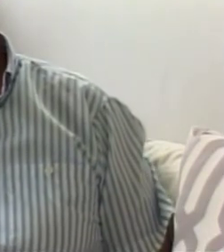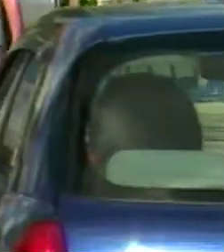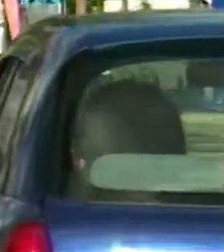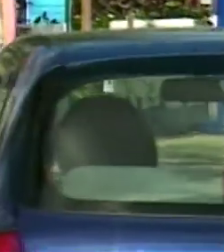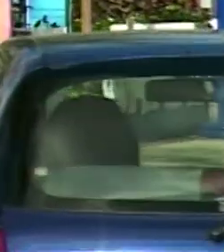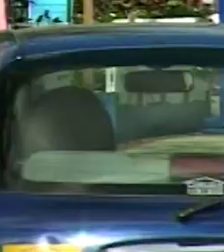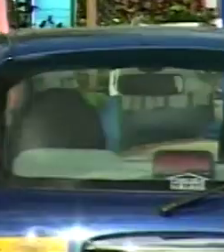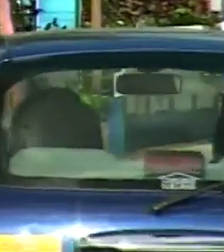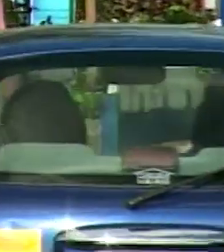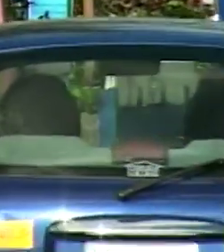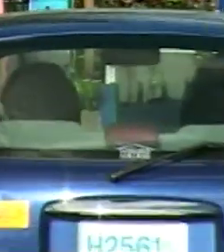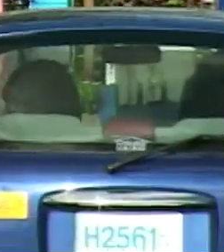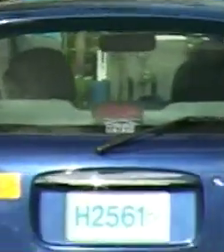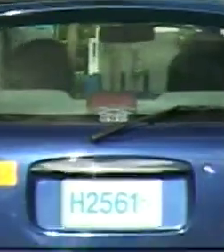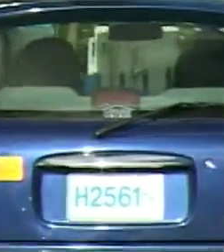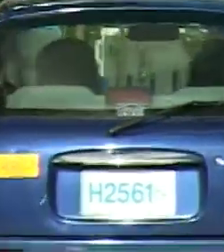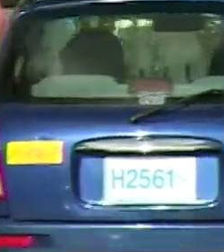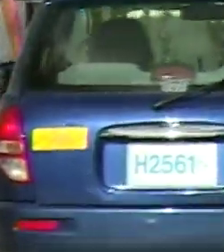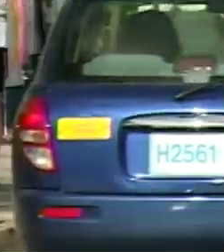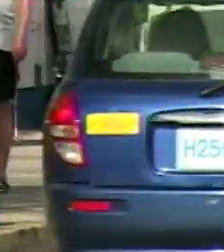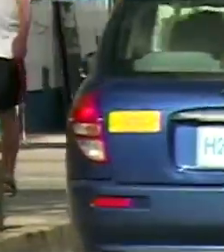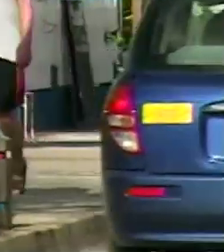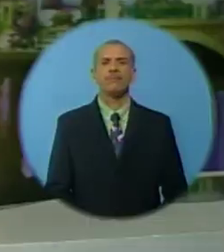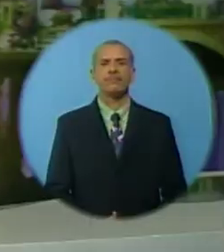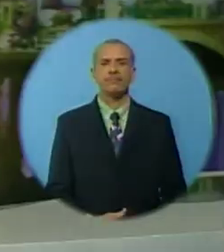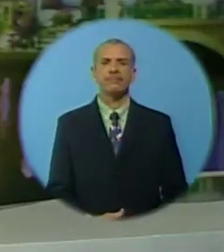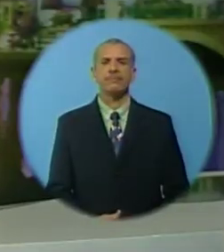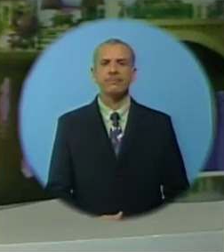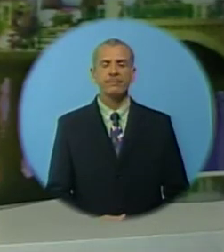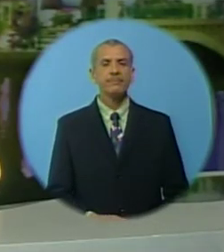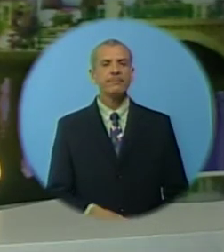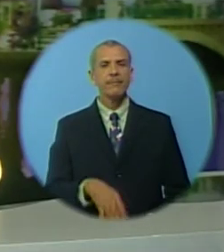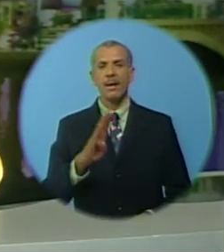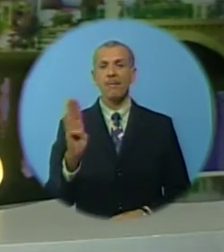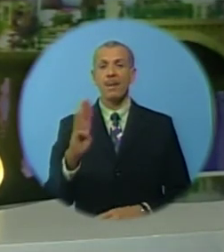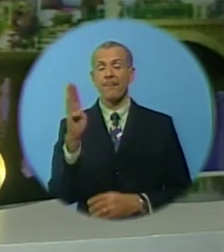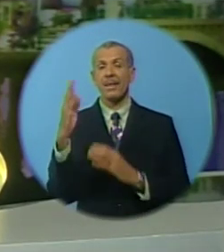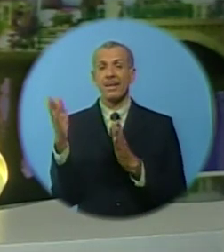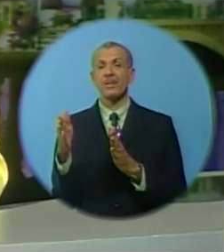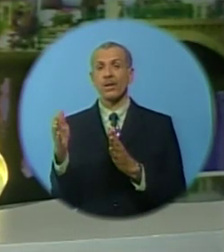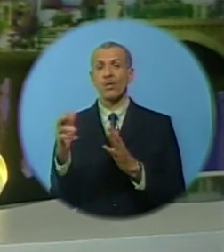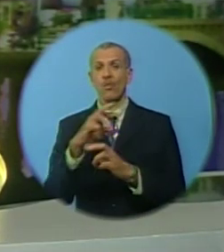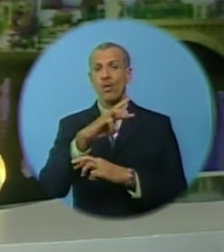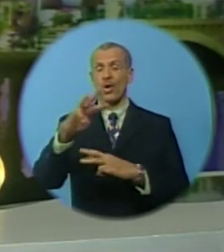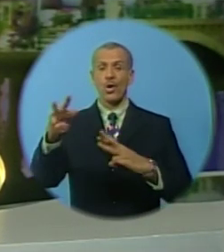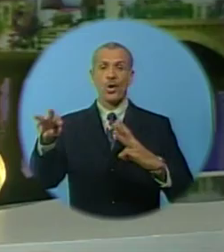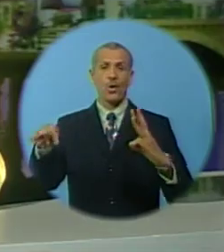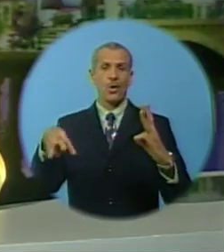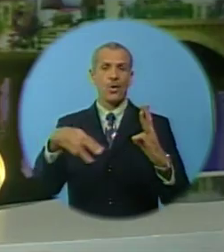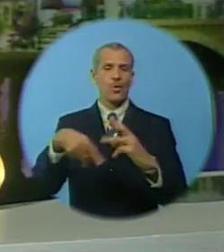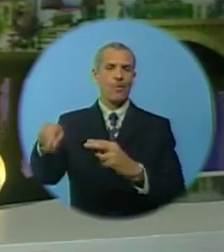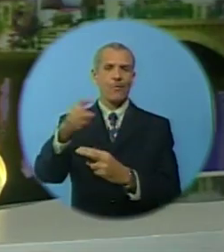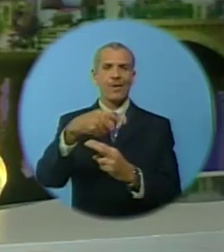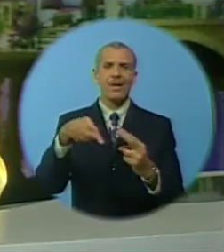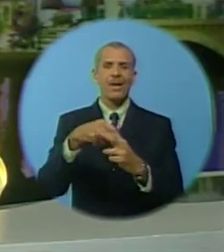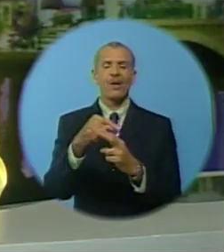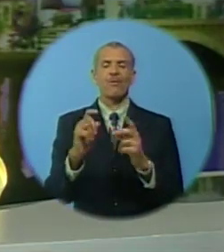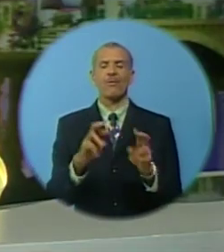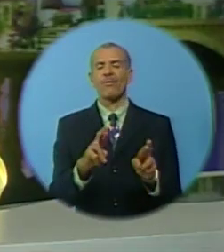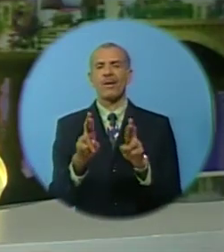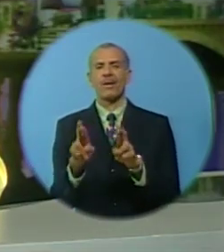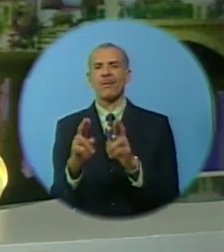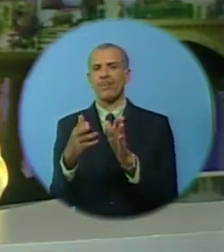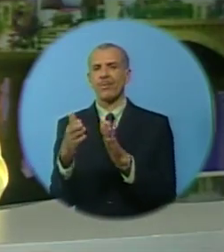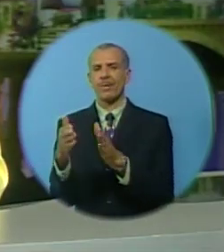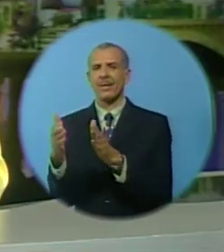Barbados. Ryan Broom, CBC News. Barbadians all around the world are preparing to celebrate the island's 50th